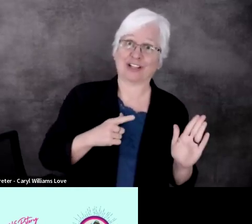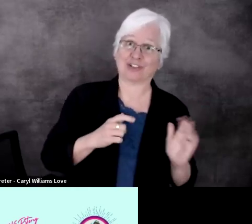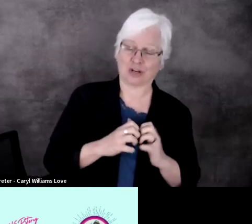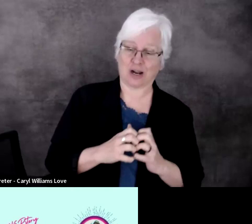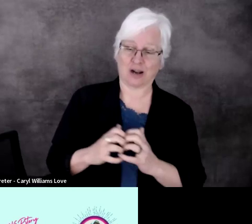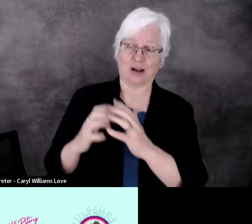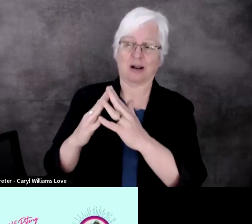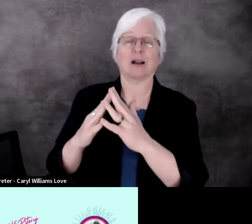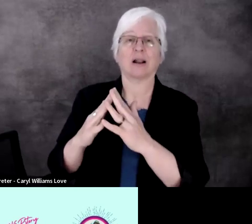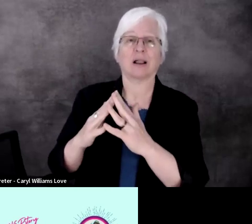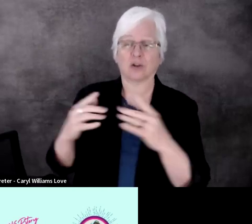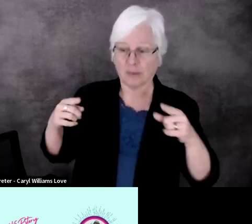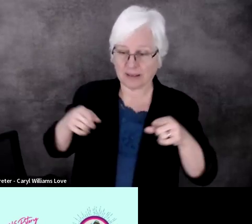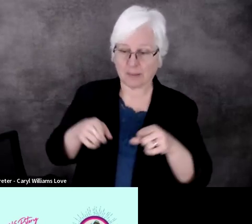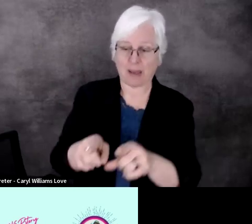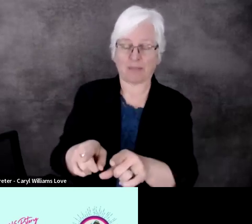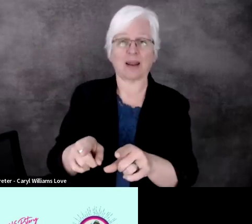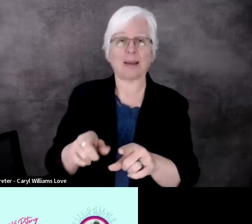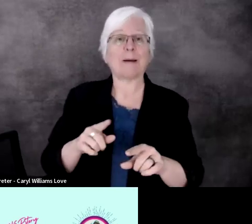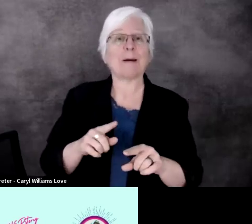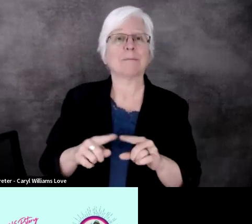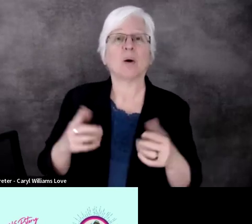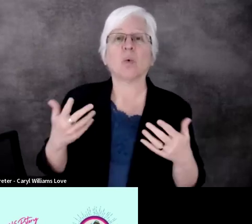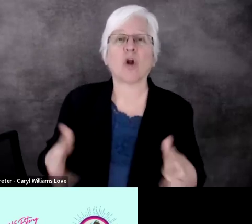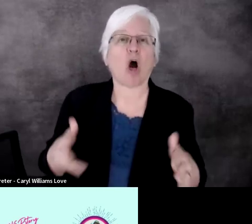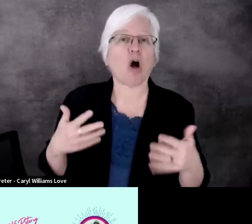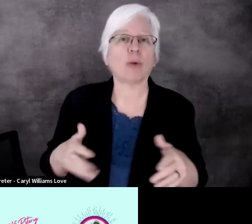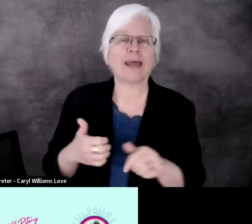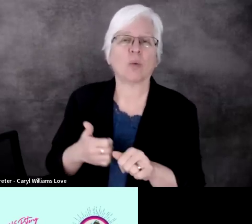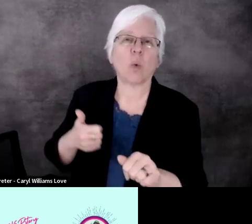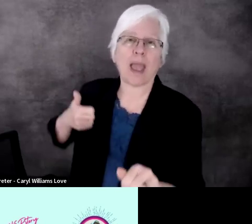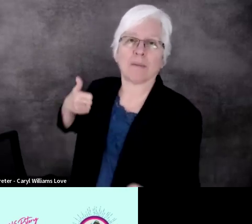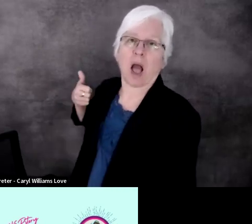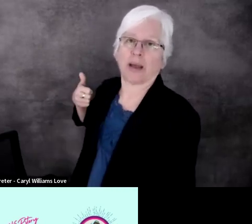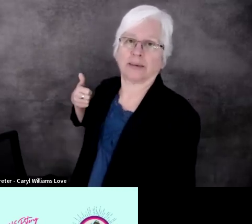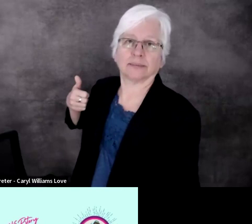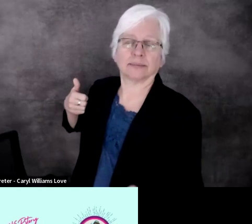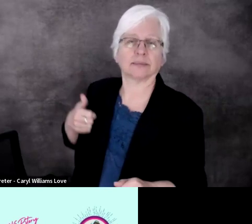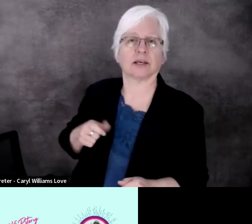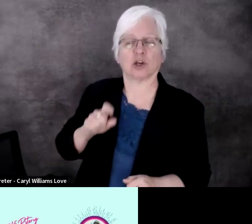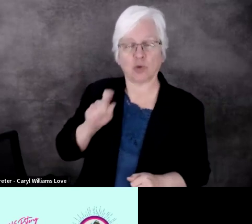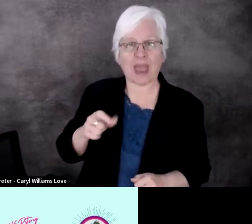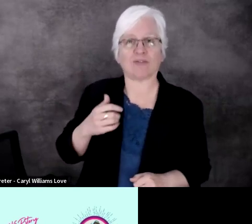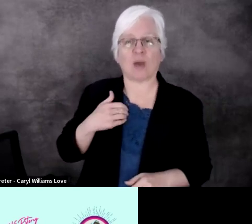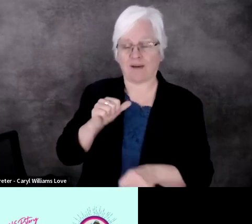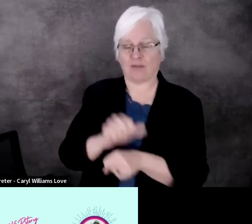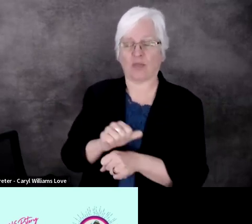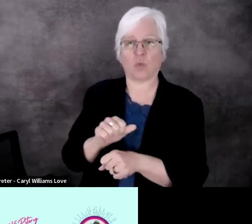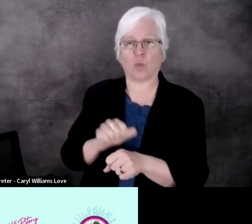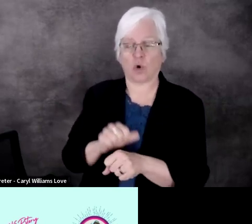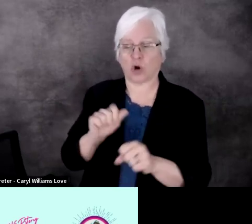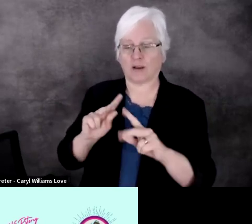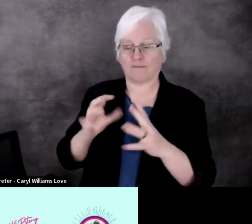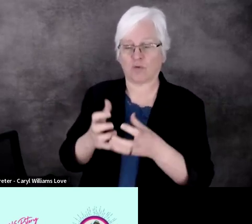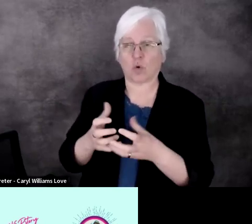a pipeline, but we are way behind already. We have to have that representative workforce to do this because we're